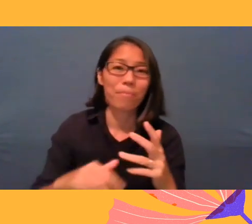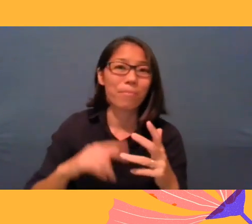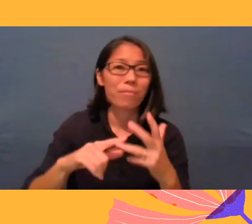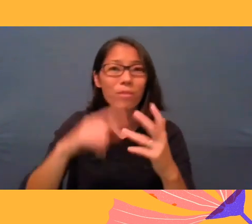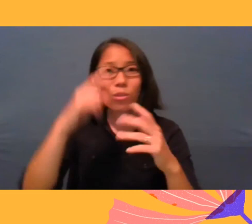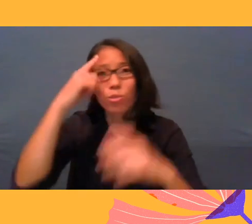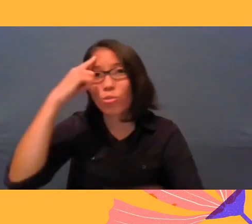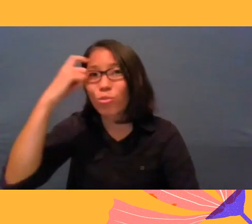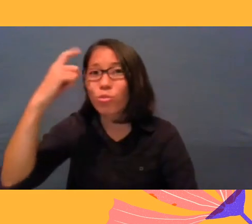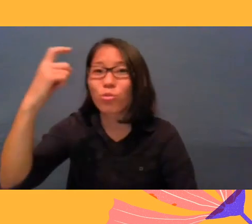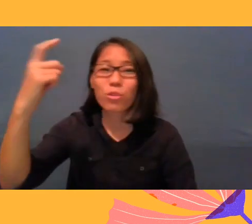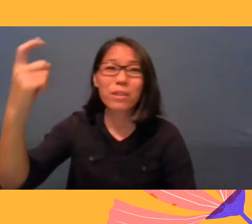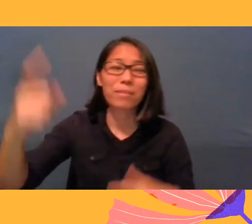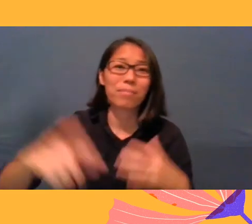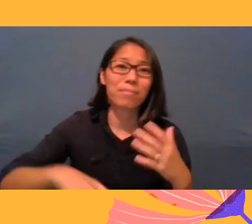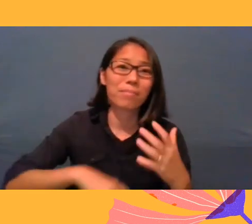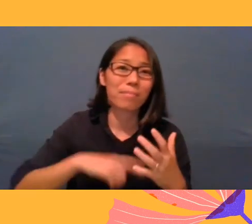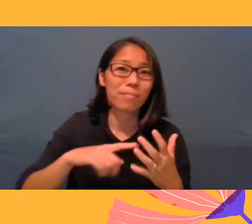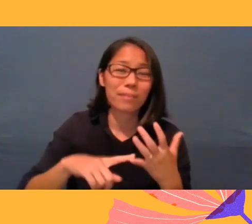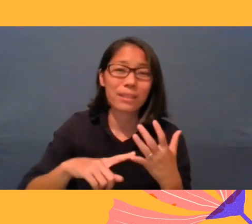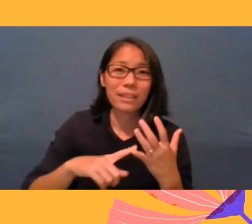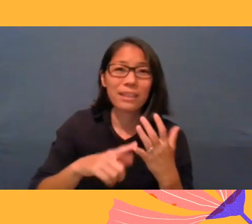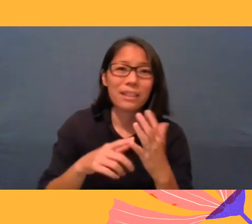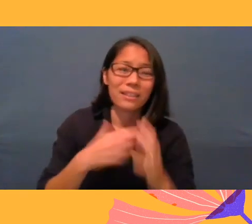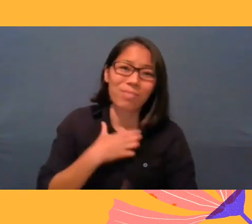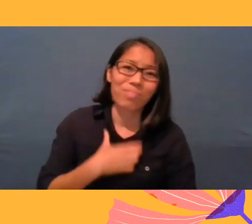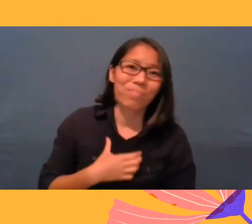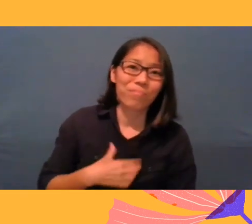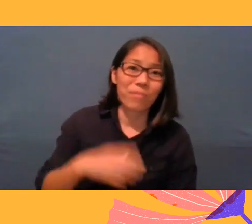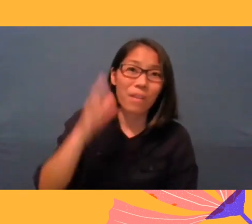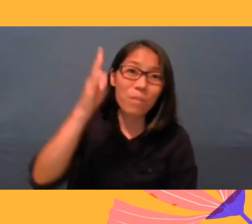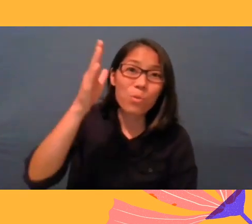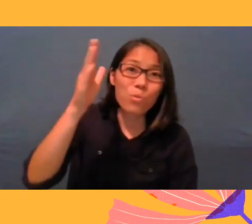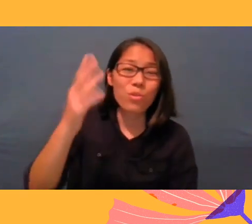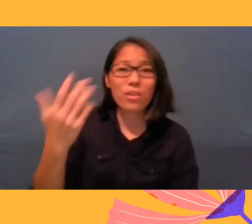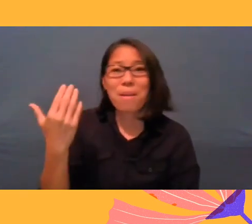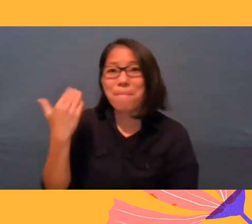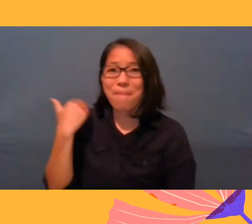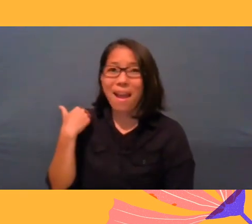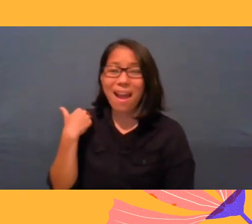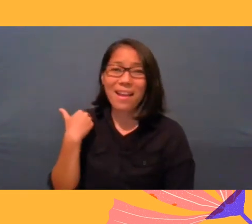dreams, desired futures and pasts.